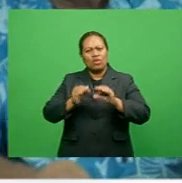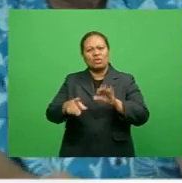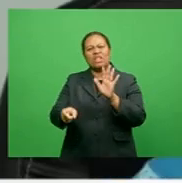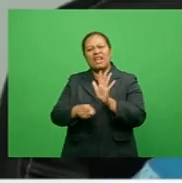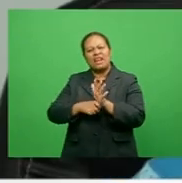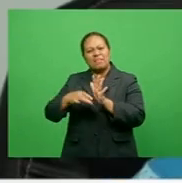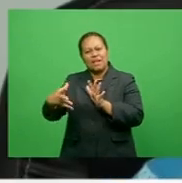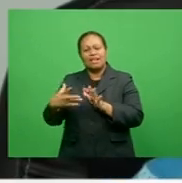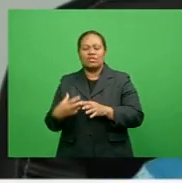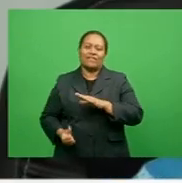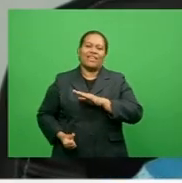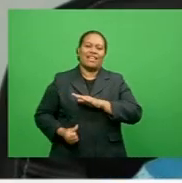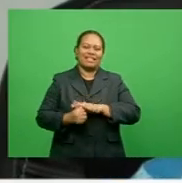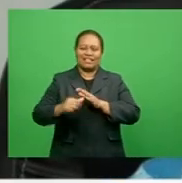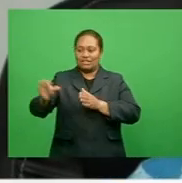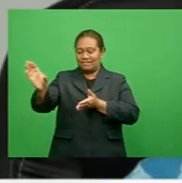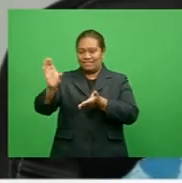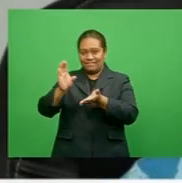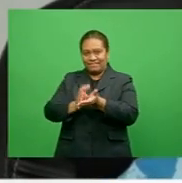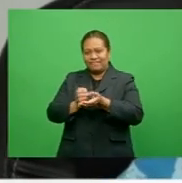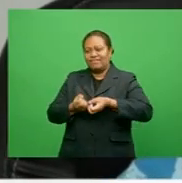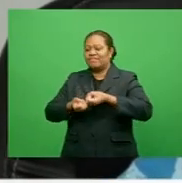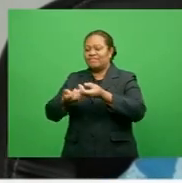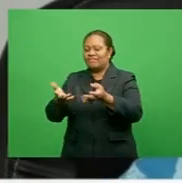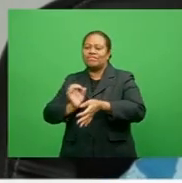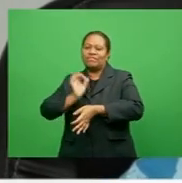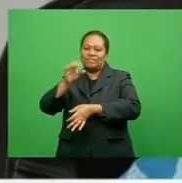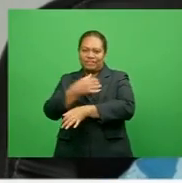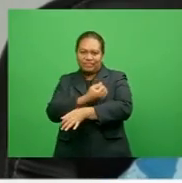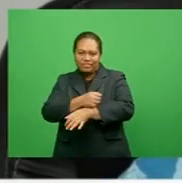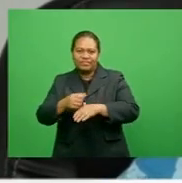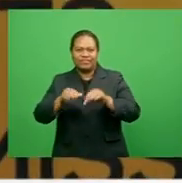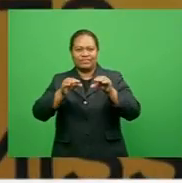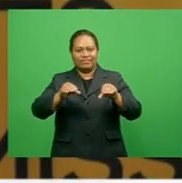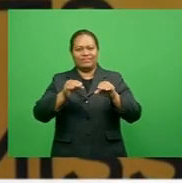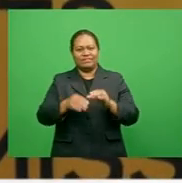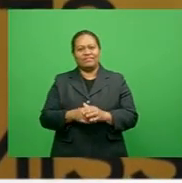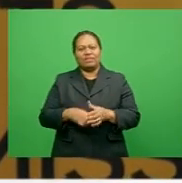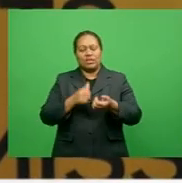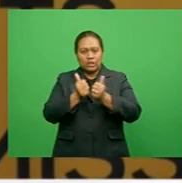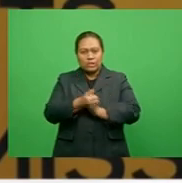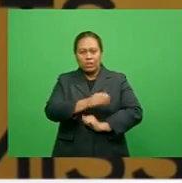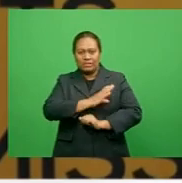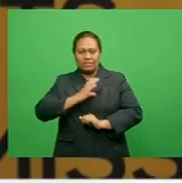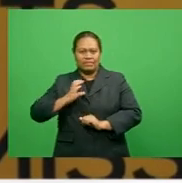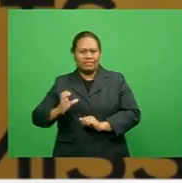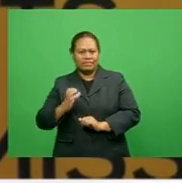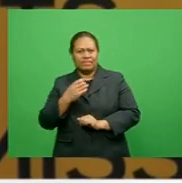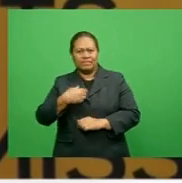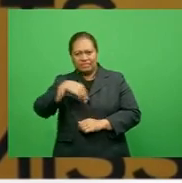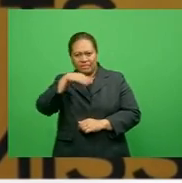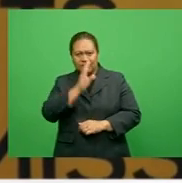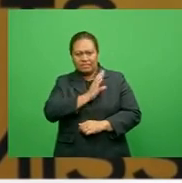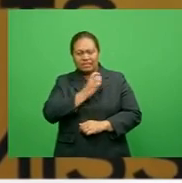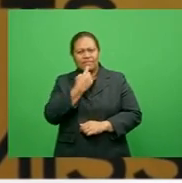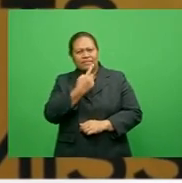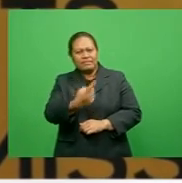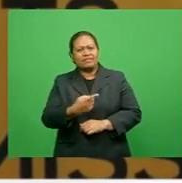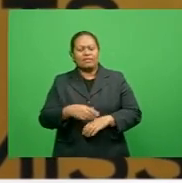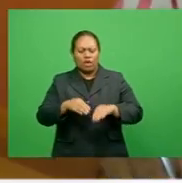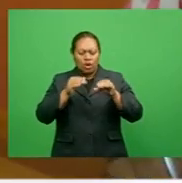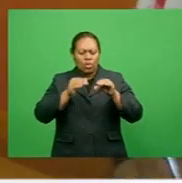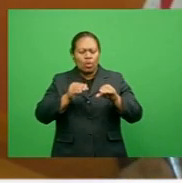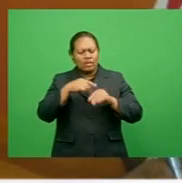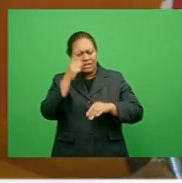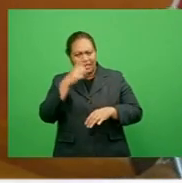have access to grants that is offered to overseas coaches. Sports Commission Chair Peter Macy says coaches can apply for